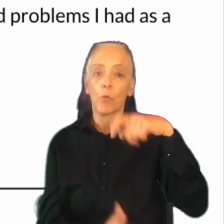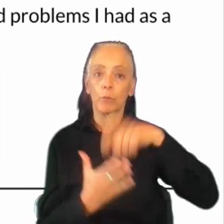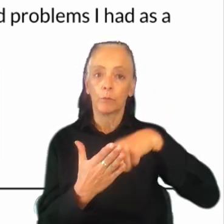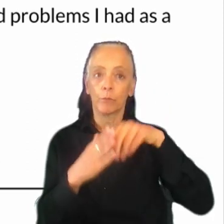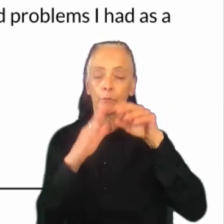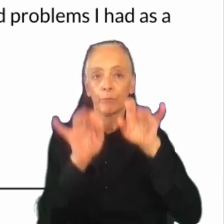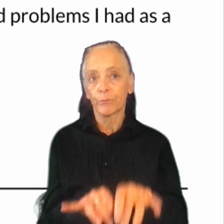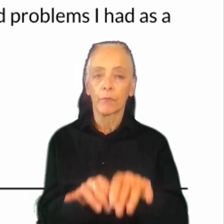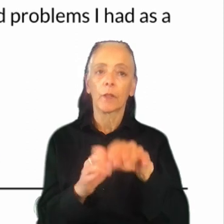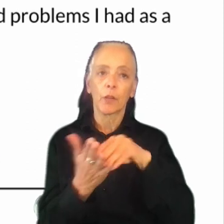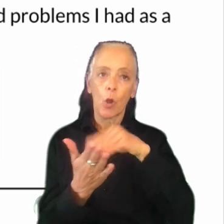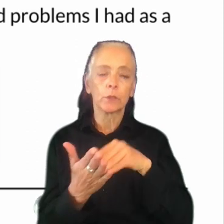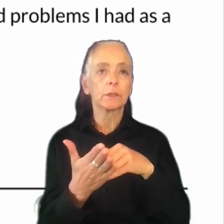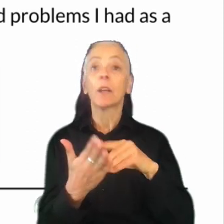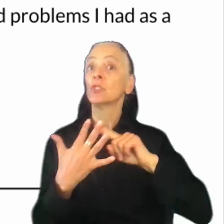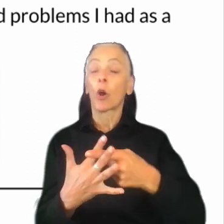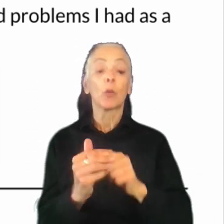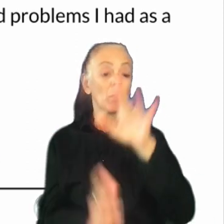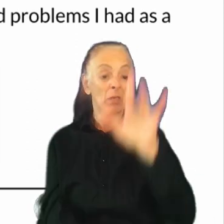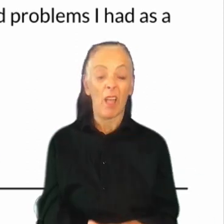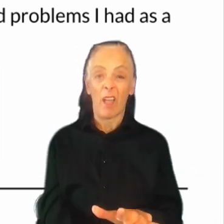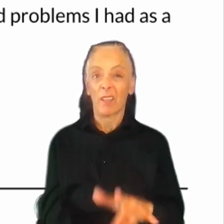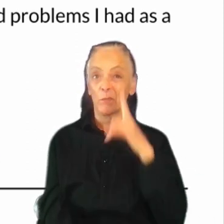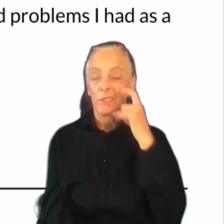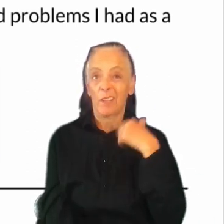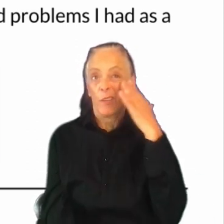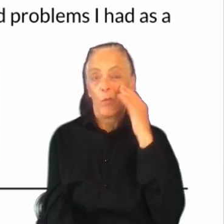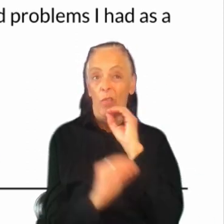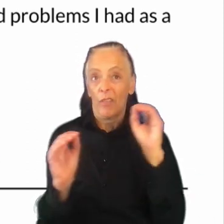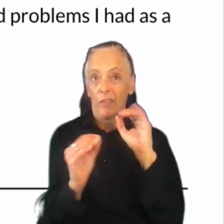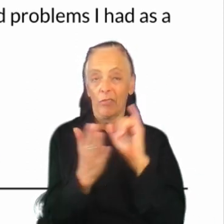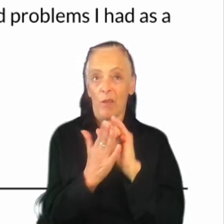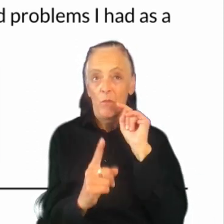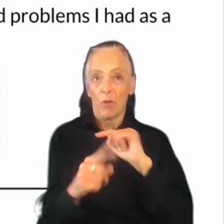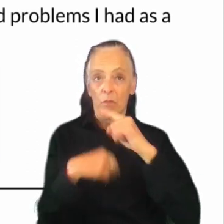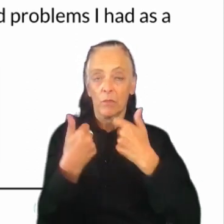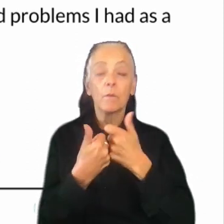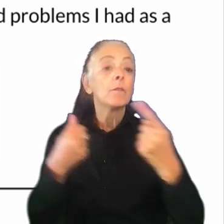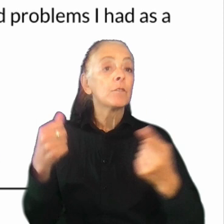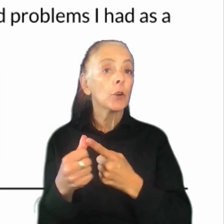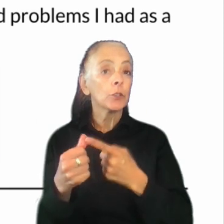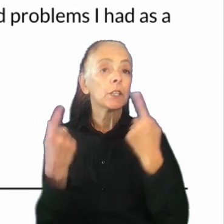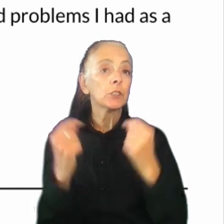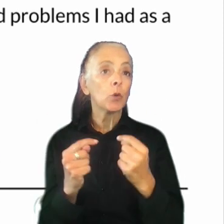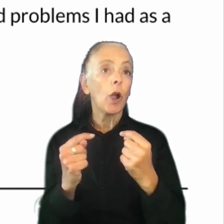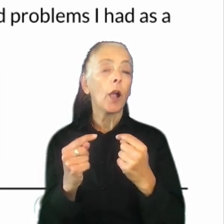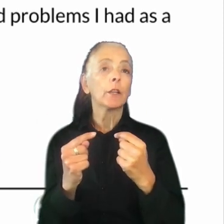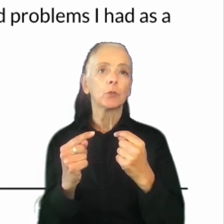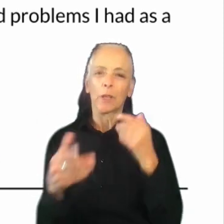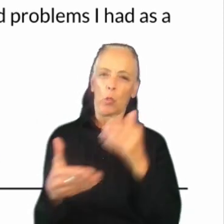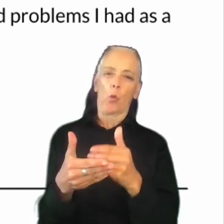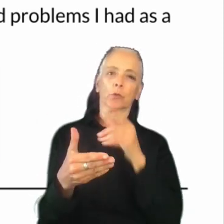started entirely blank because at that point i knew nothing about the game what i tried to do on my first playthrough was try and get as close to that real player